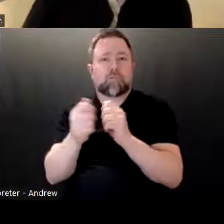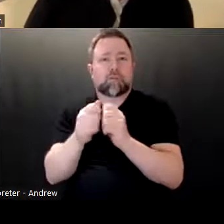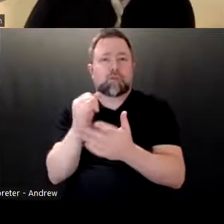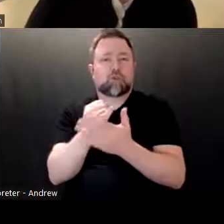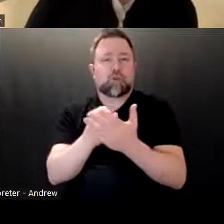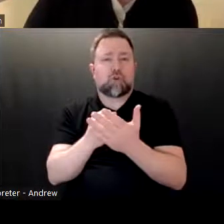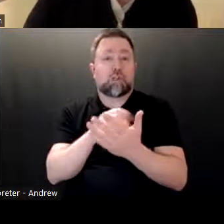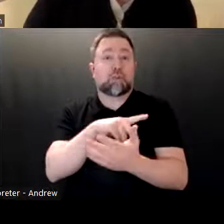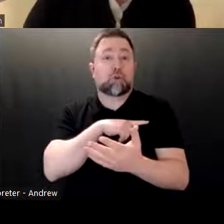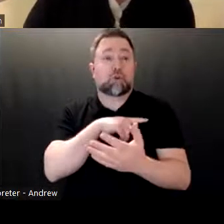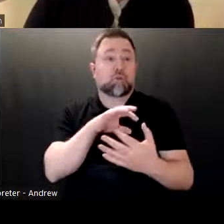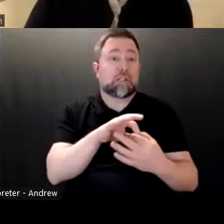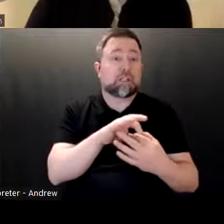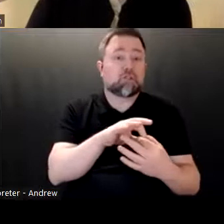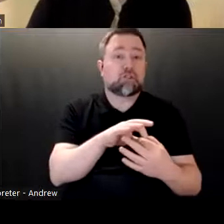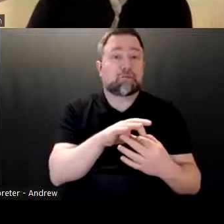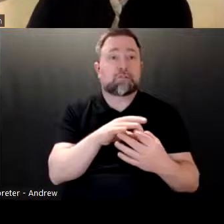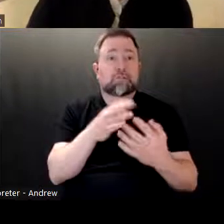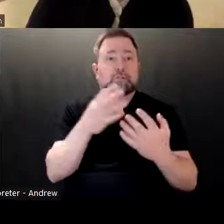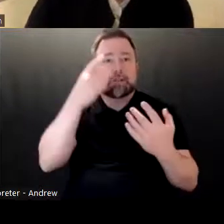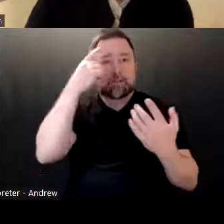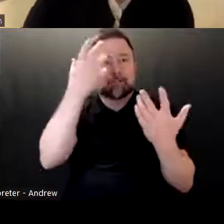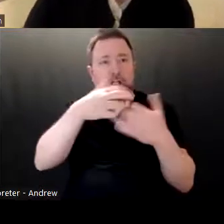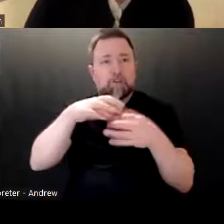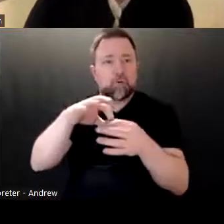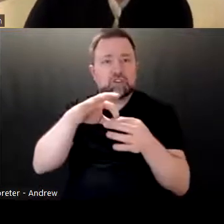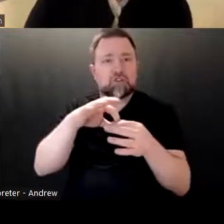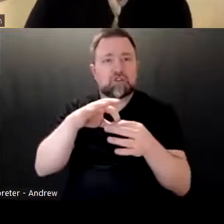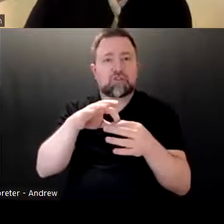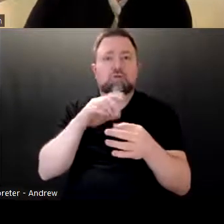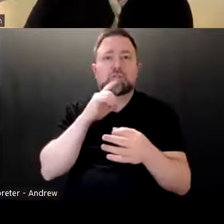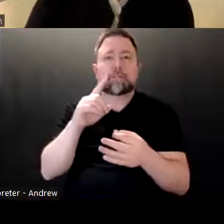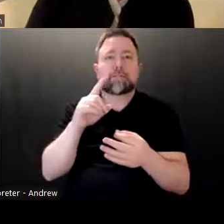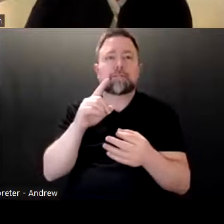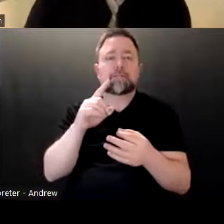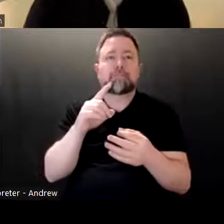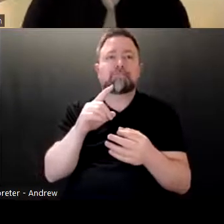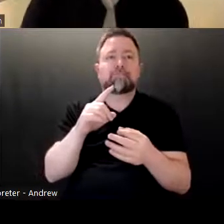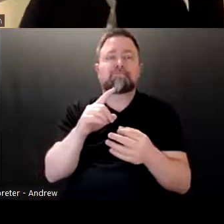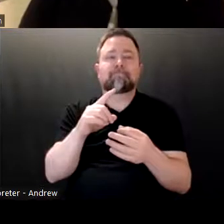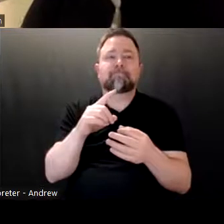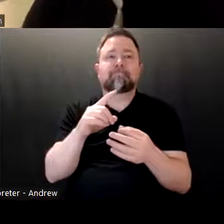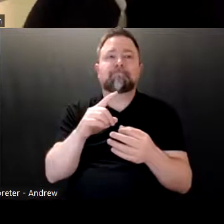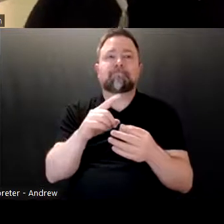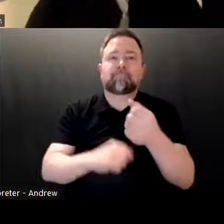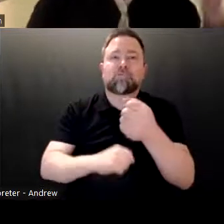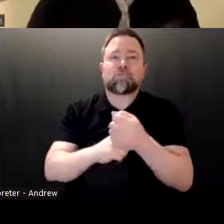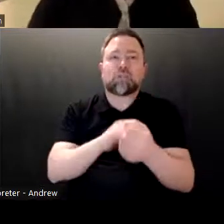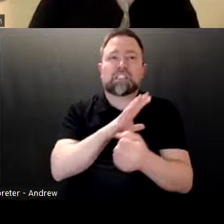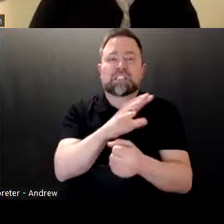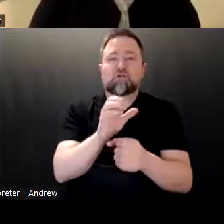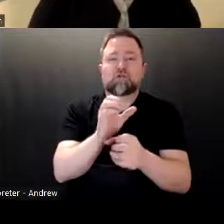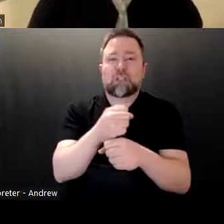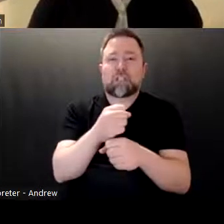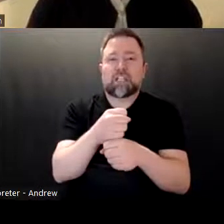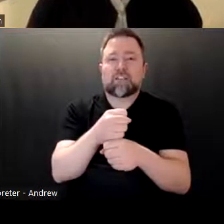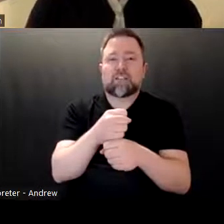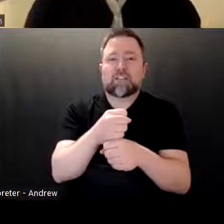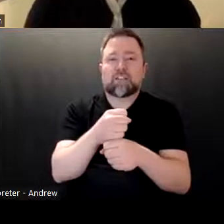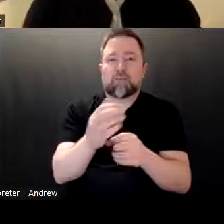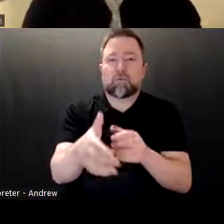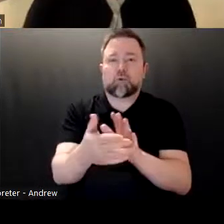Thank you, Holly. So Holly has been sharing a lot about the history of the site and the